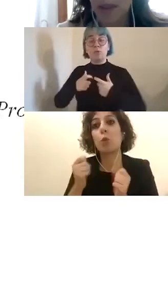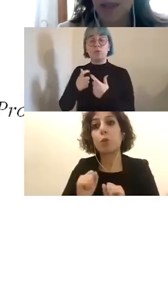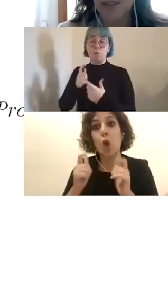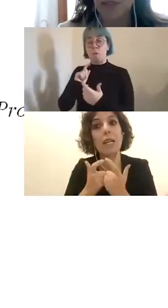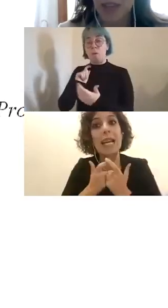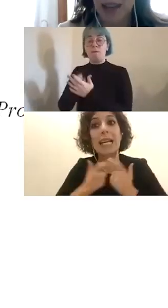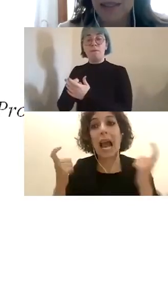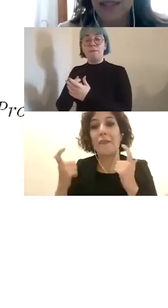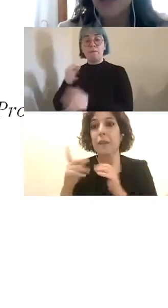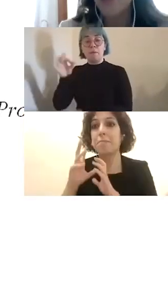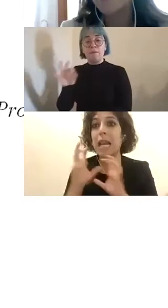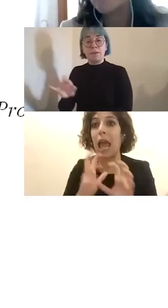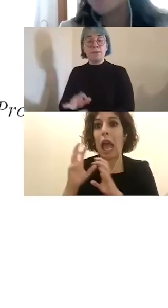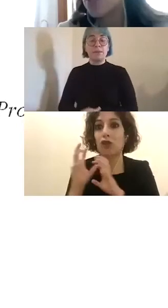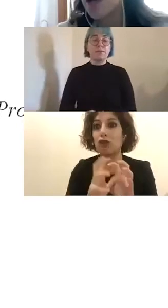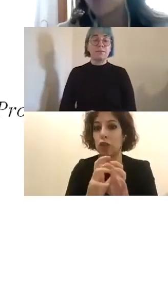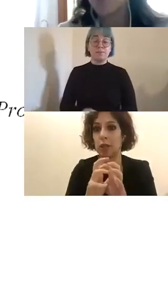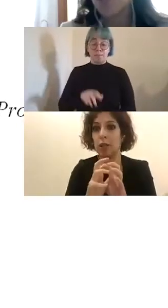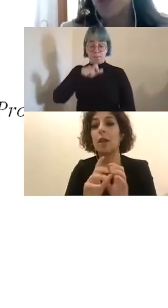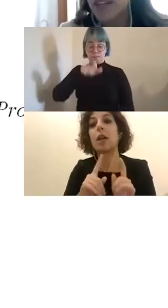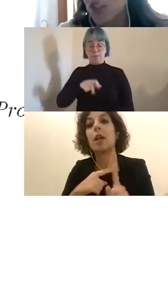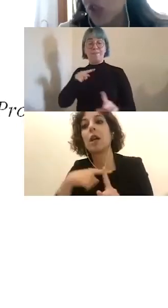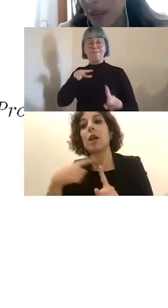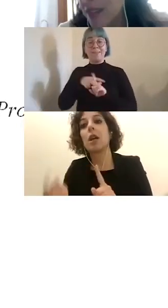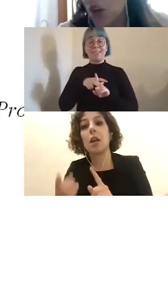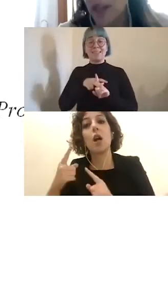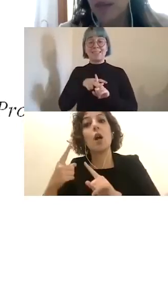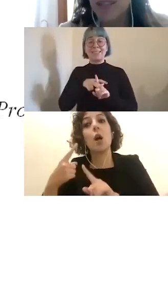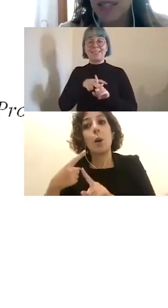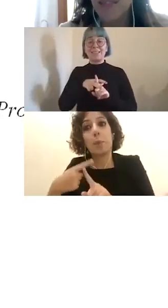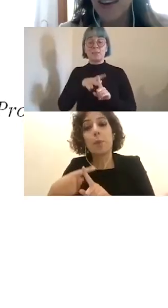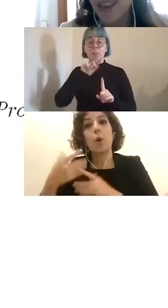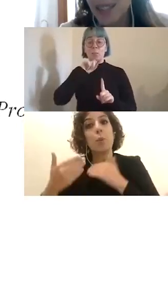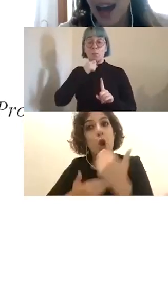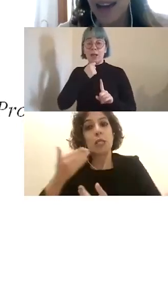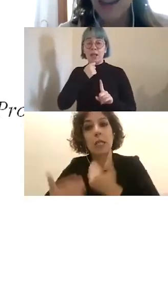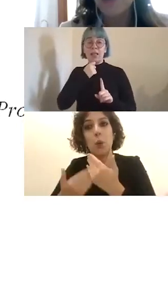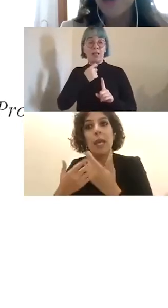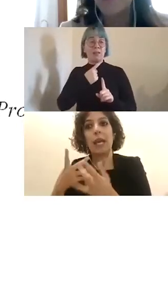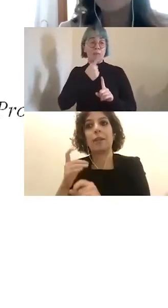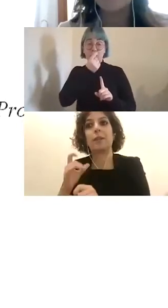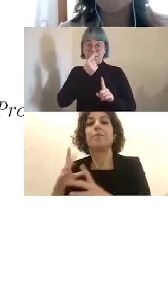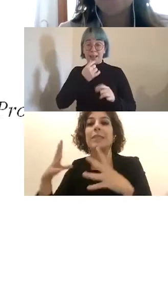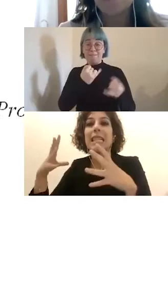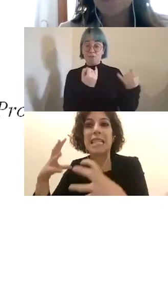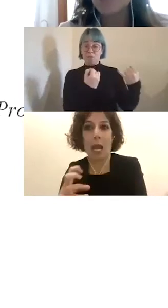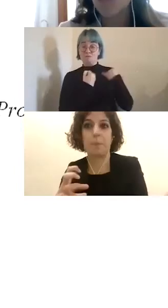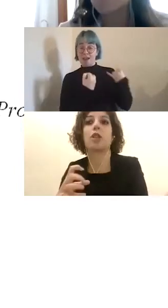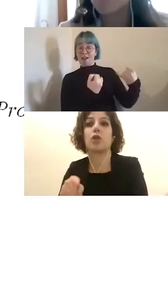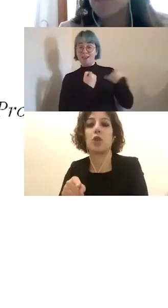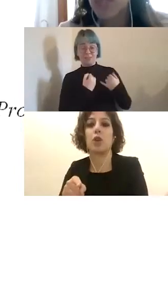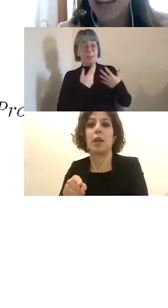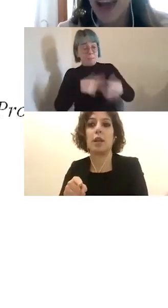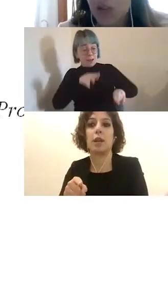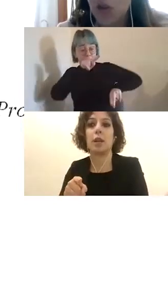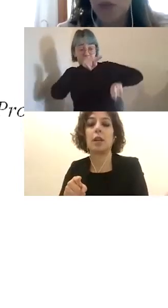So the victim subject to threats was analyzed, and